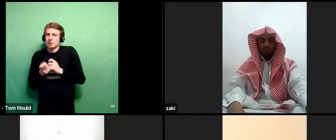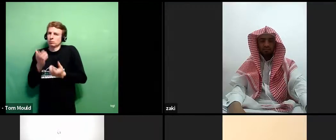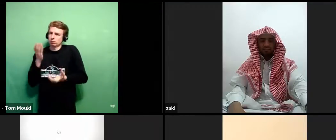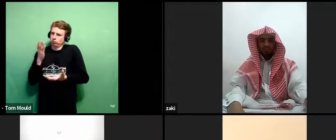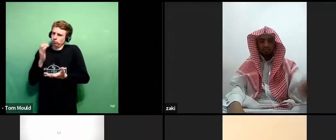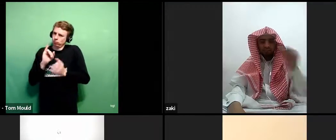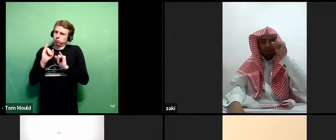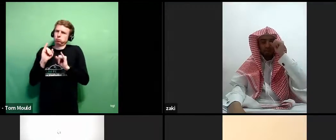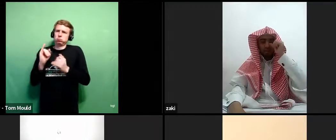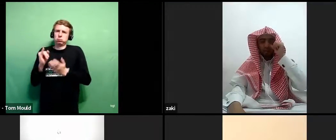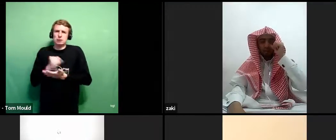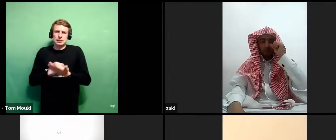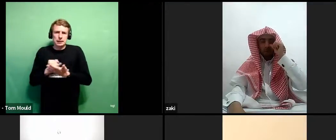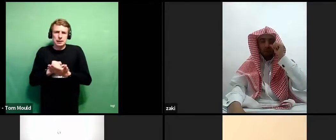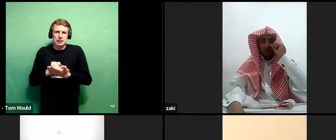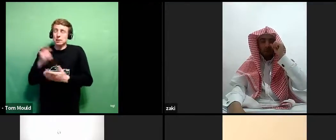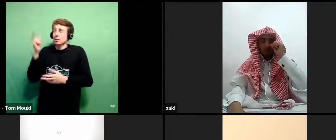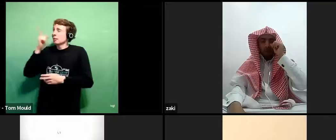hearer, all knower.